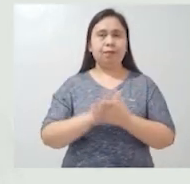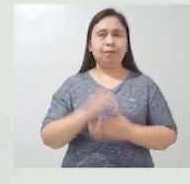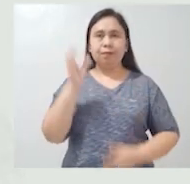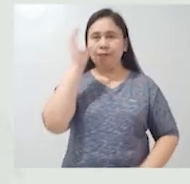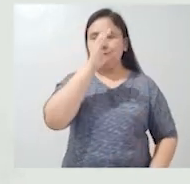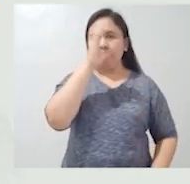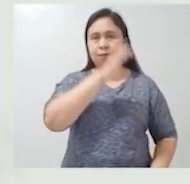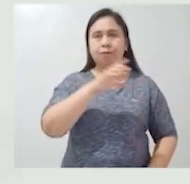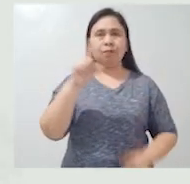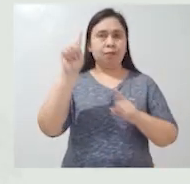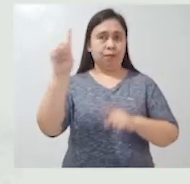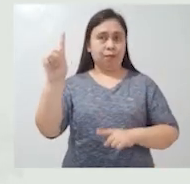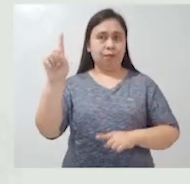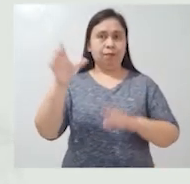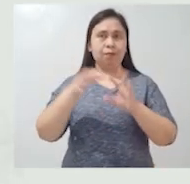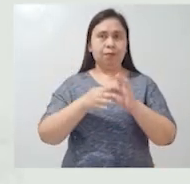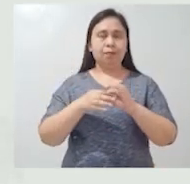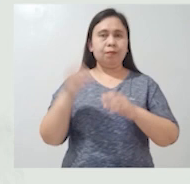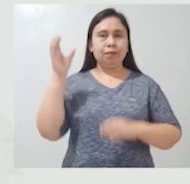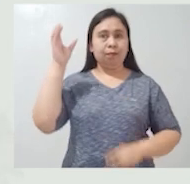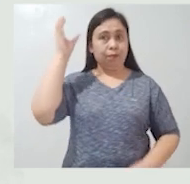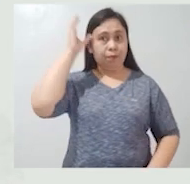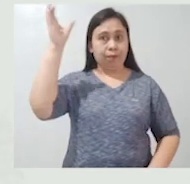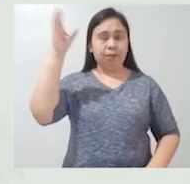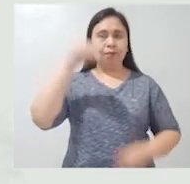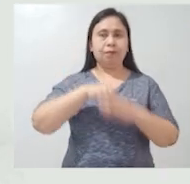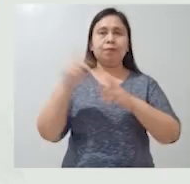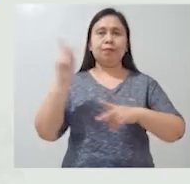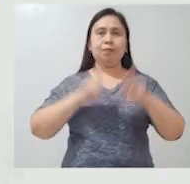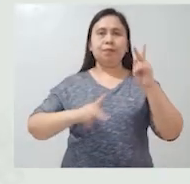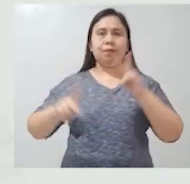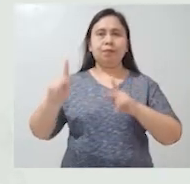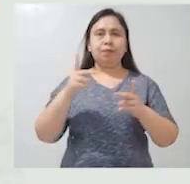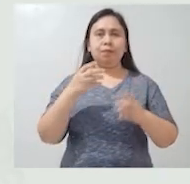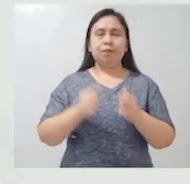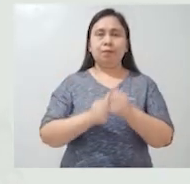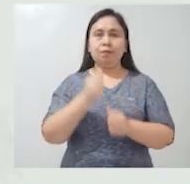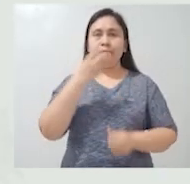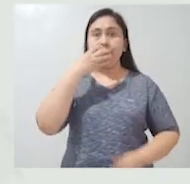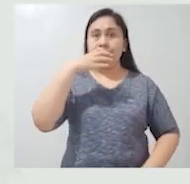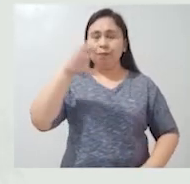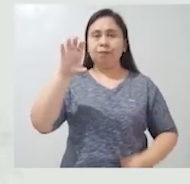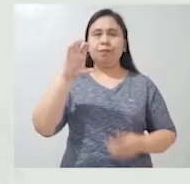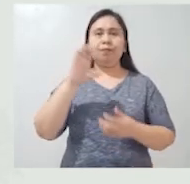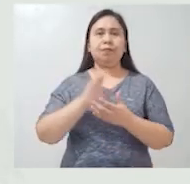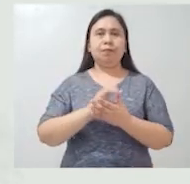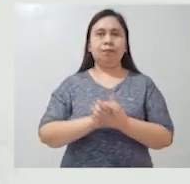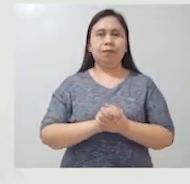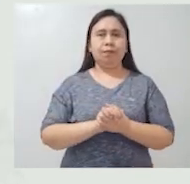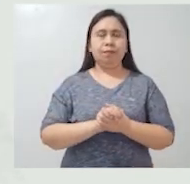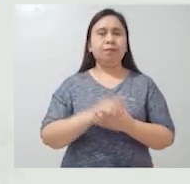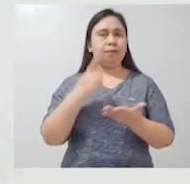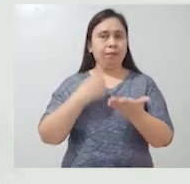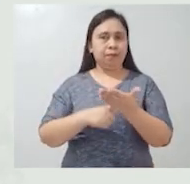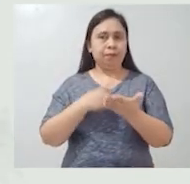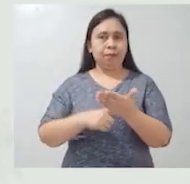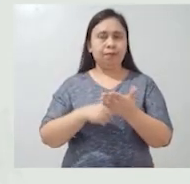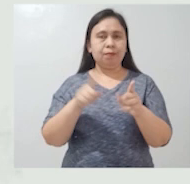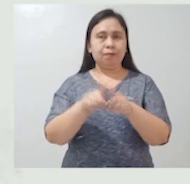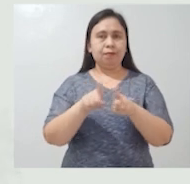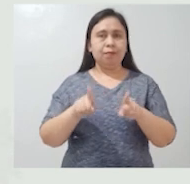explore one of the concepts in physics, which is heat. This topic is also tackled in